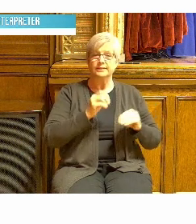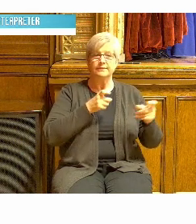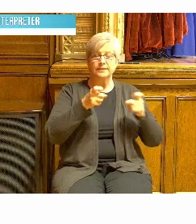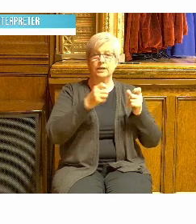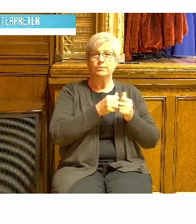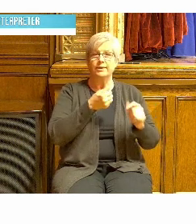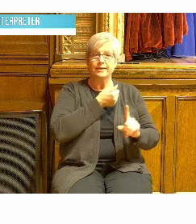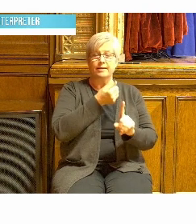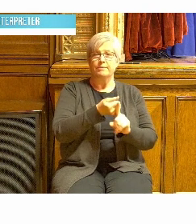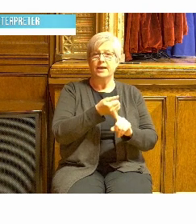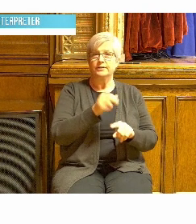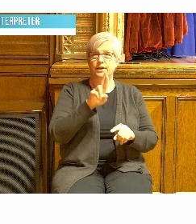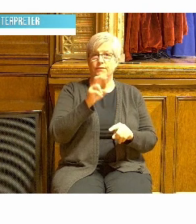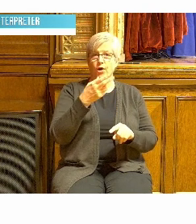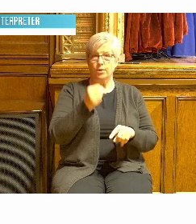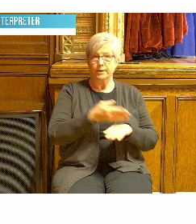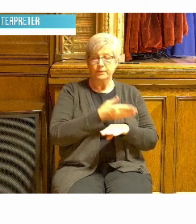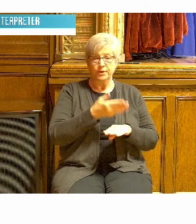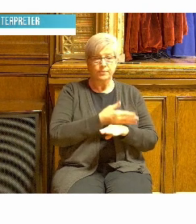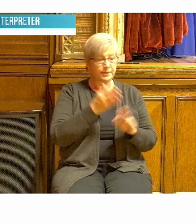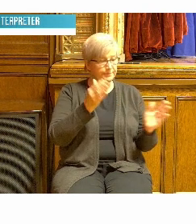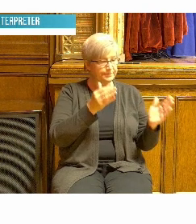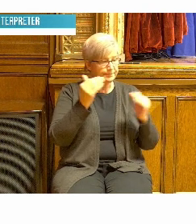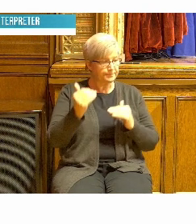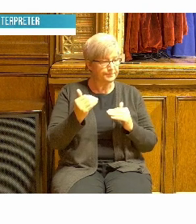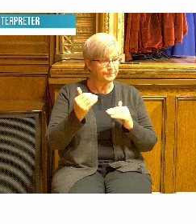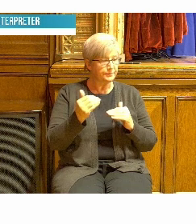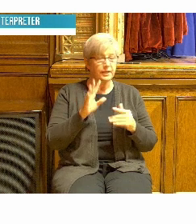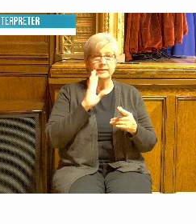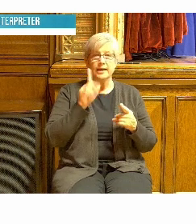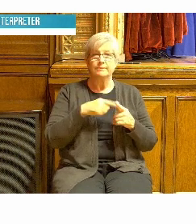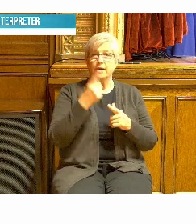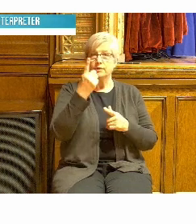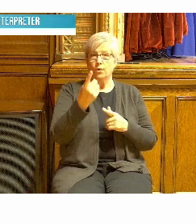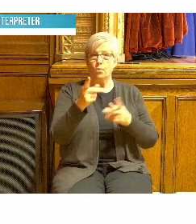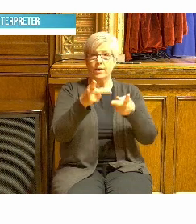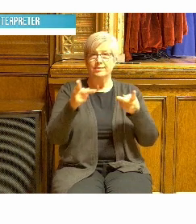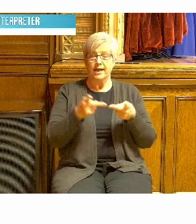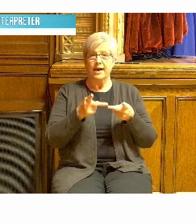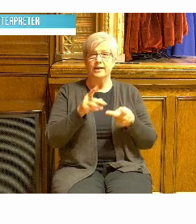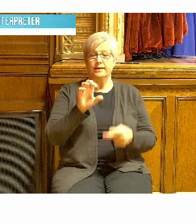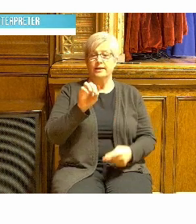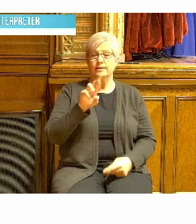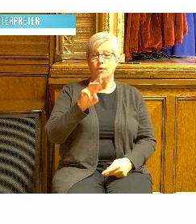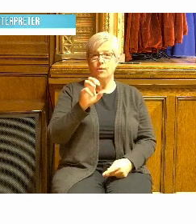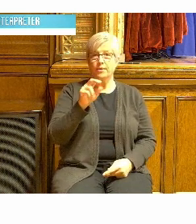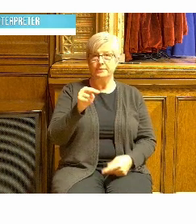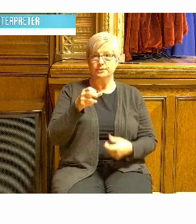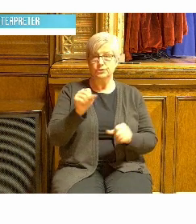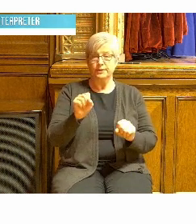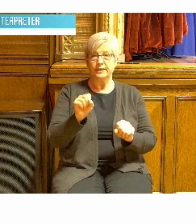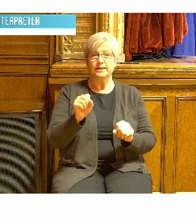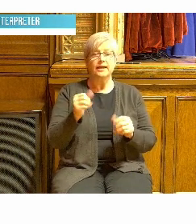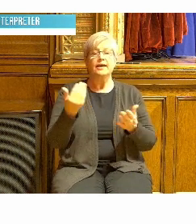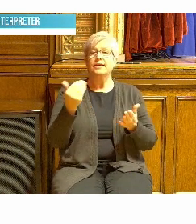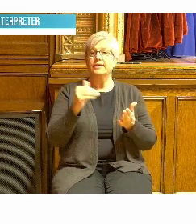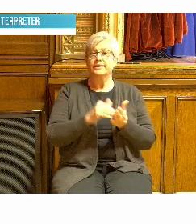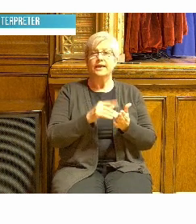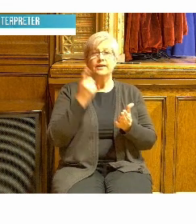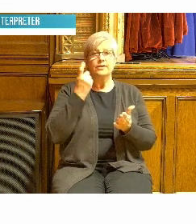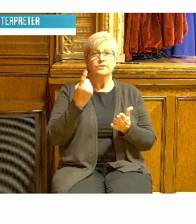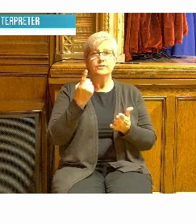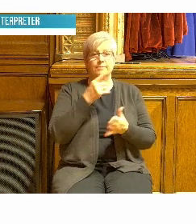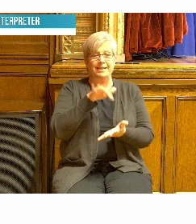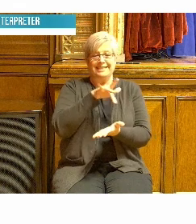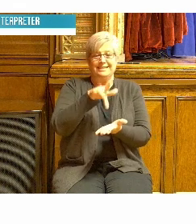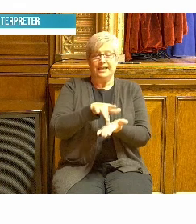with the impact of urban renewal. Next, we want to zoom in on this one lot in Ormond Street. Again, this is just about the geographical center of